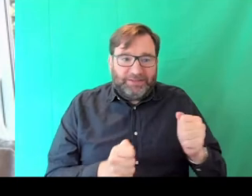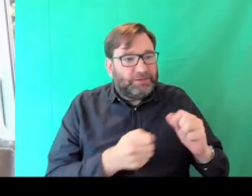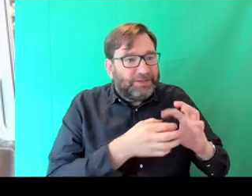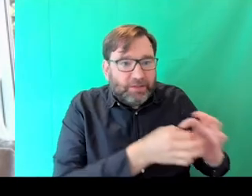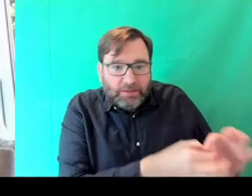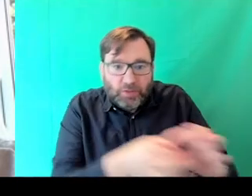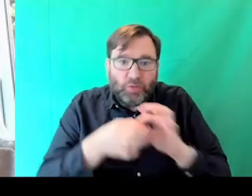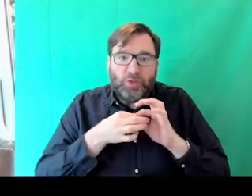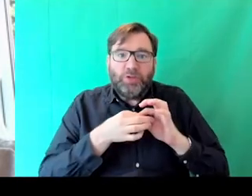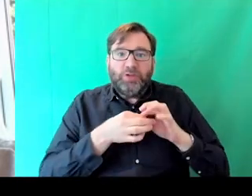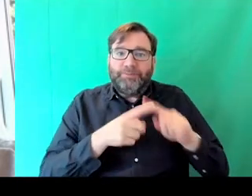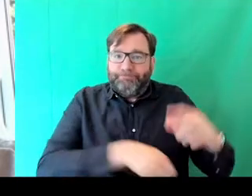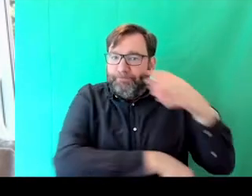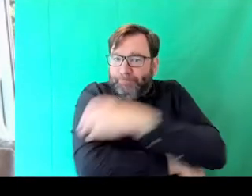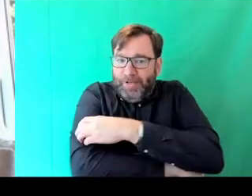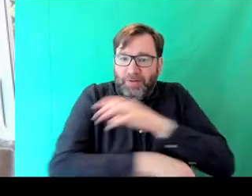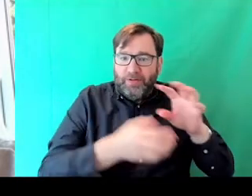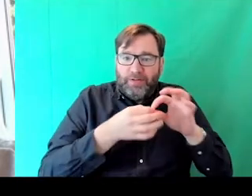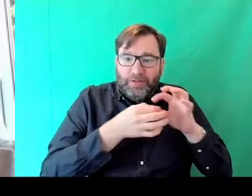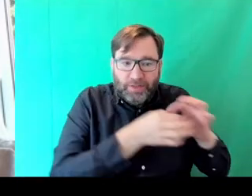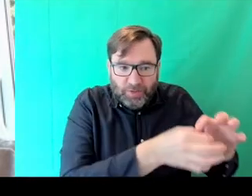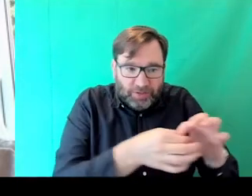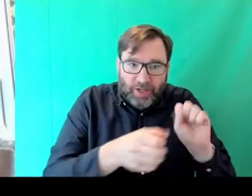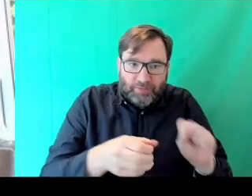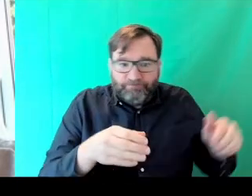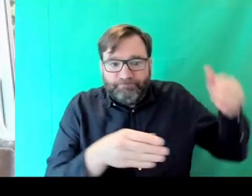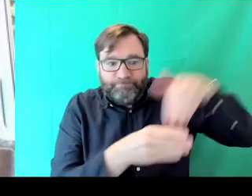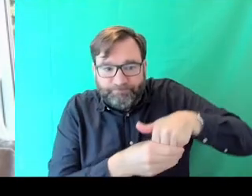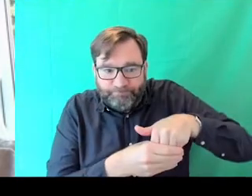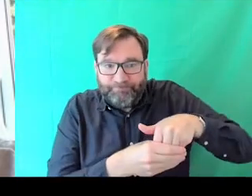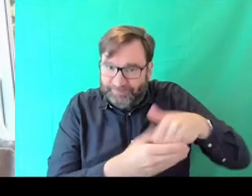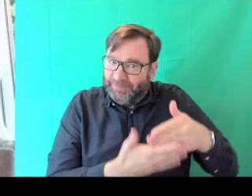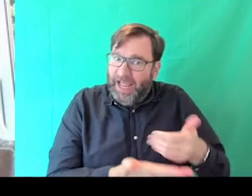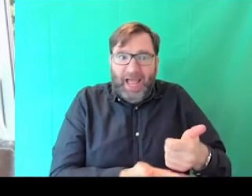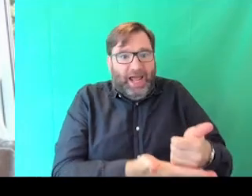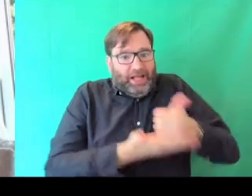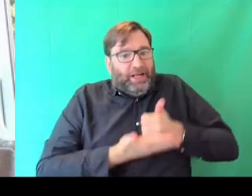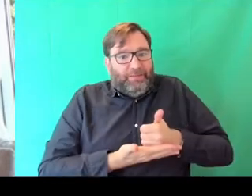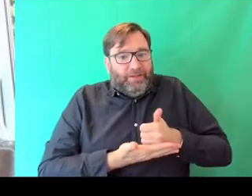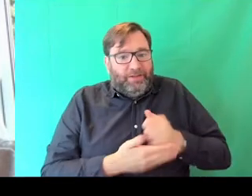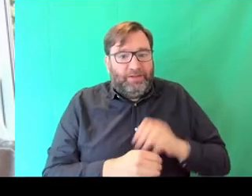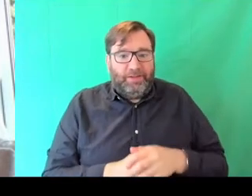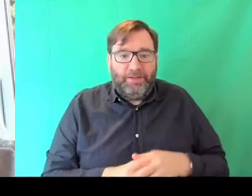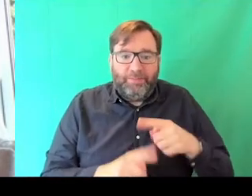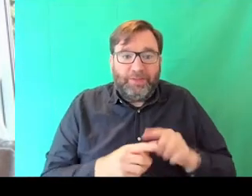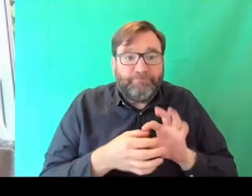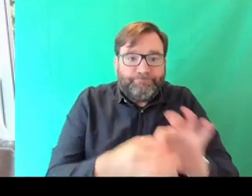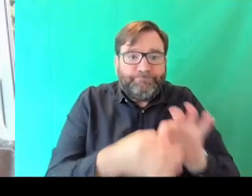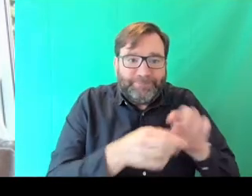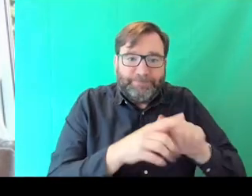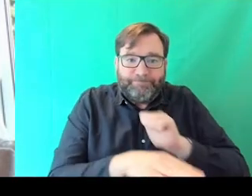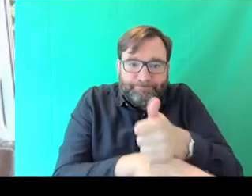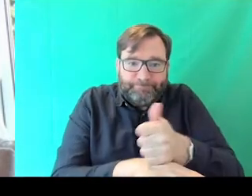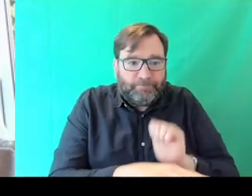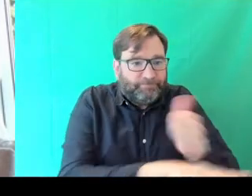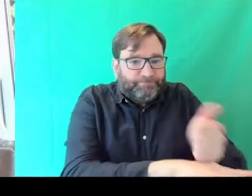and working cross-functionally to get your jobs done, as well as understanding the larger picture of the little